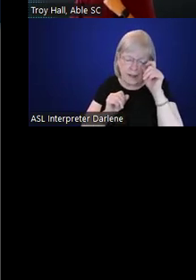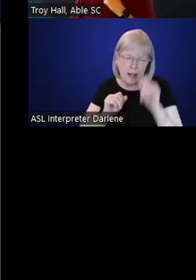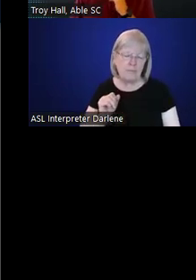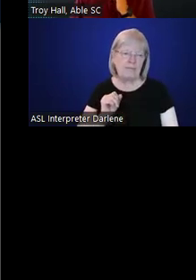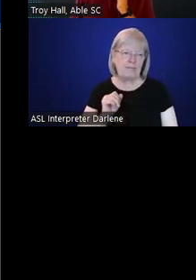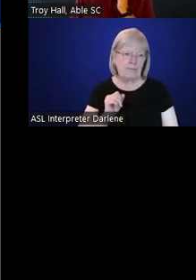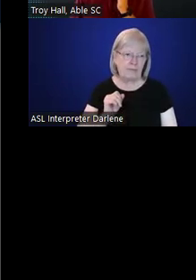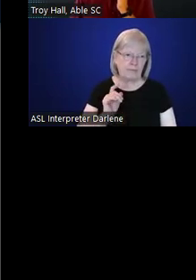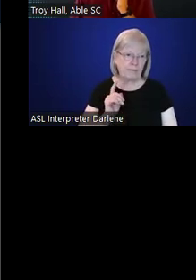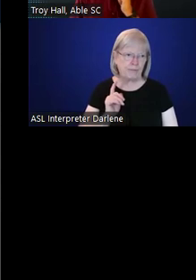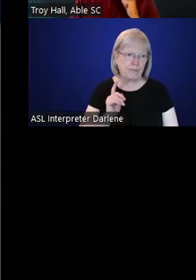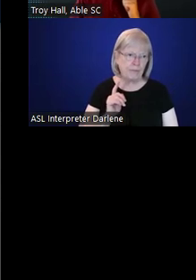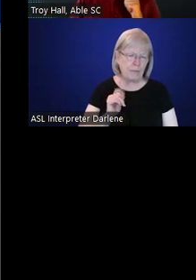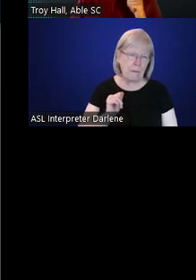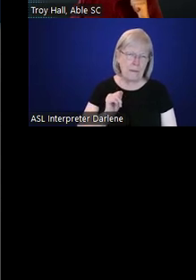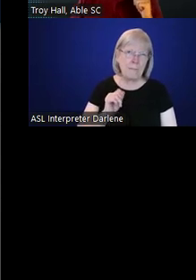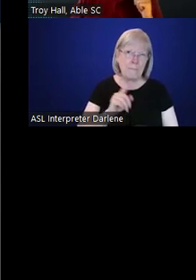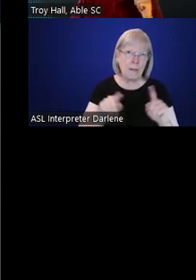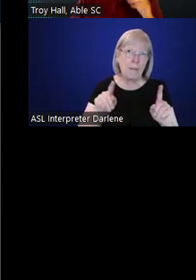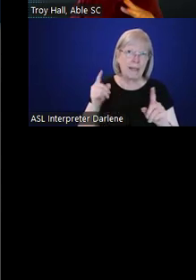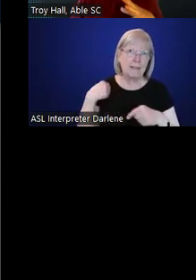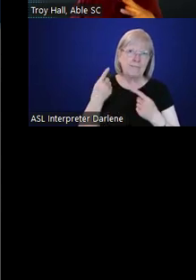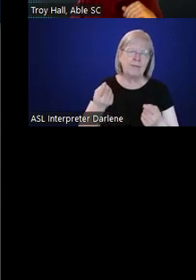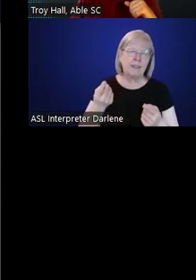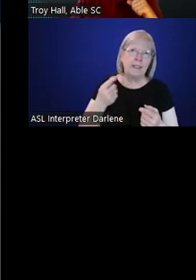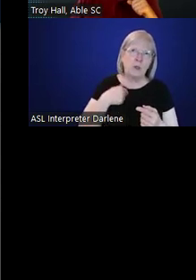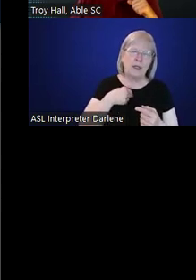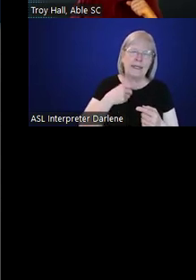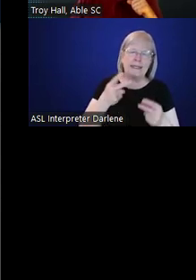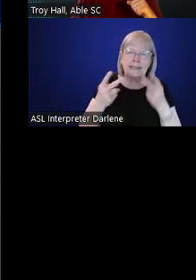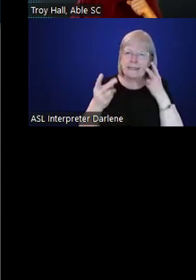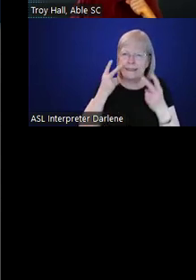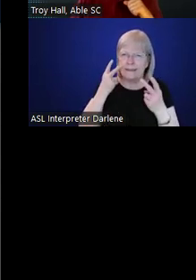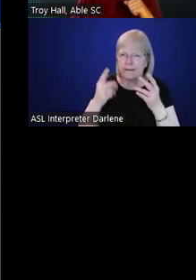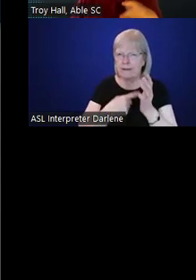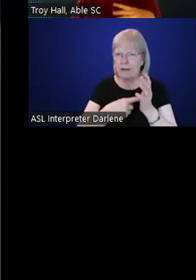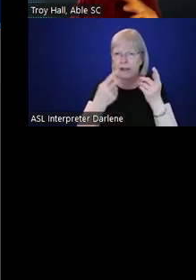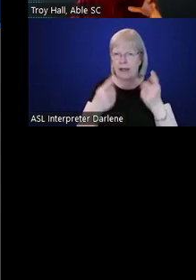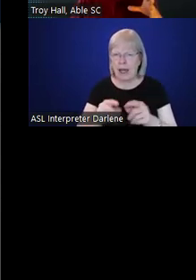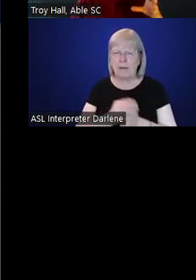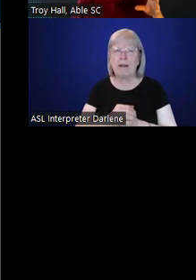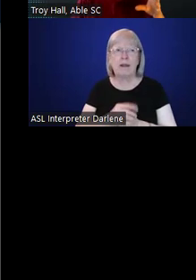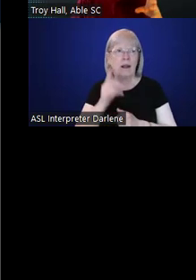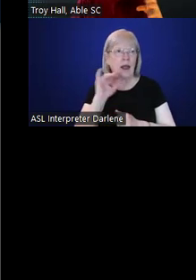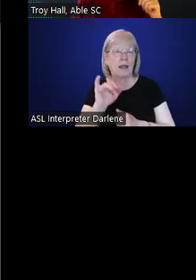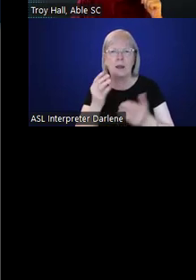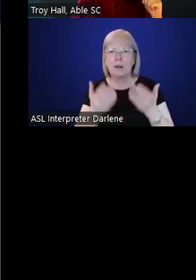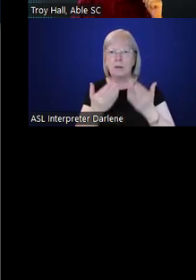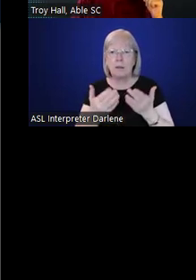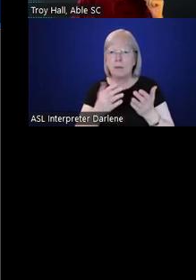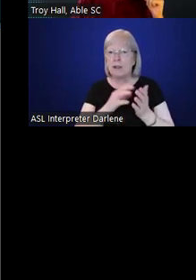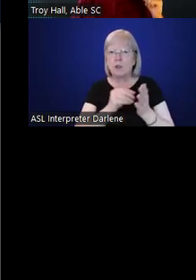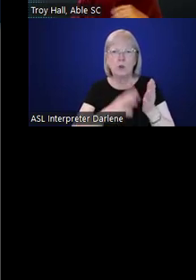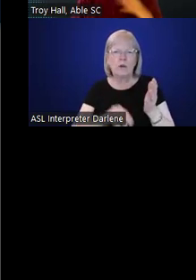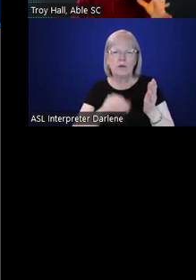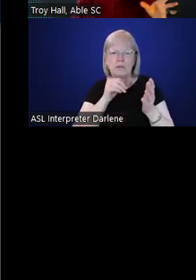But we've seen some patterns where maybe a student isn't allowed to attend a CTE